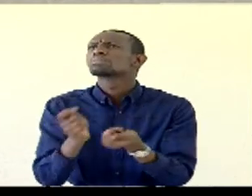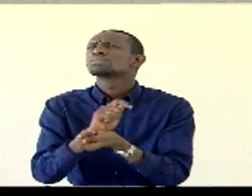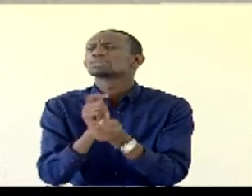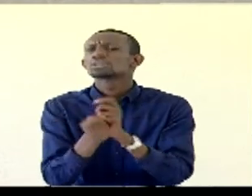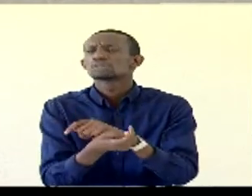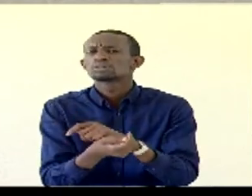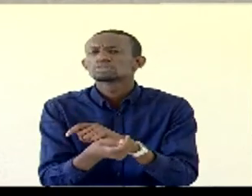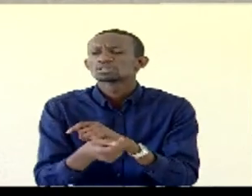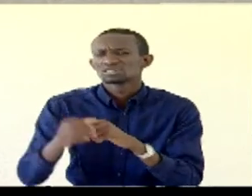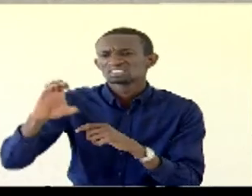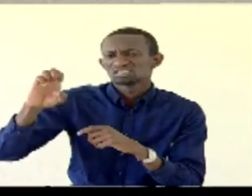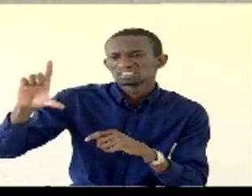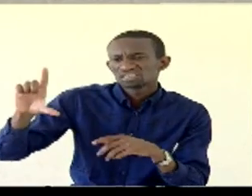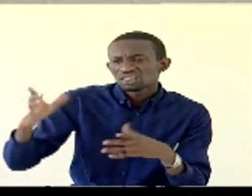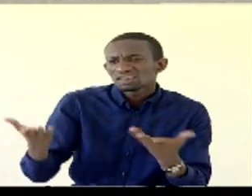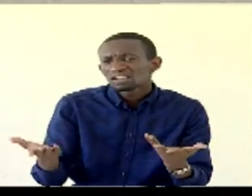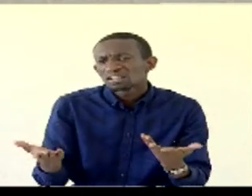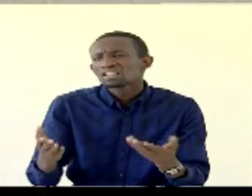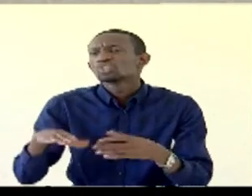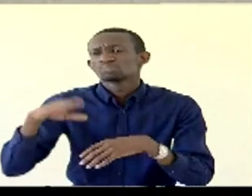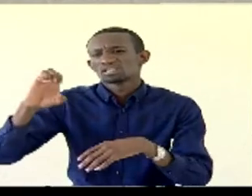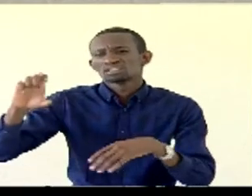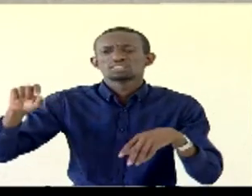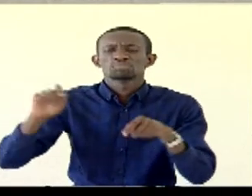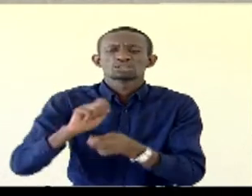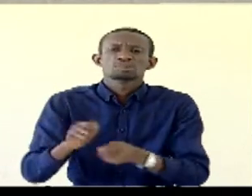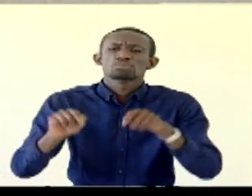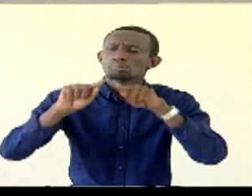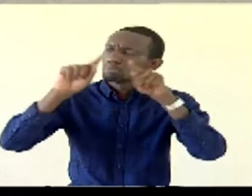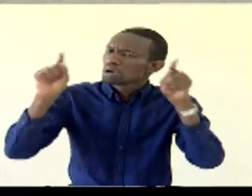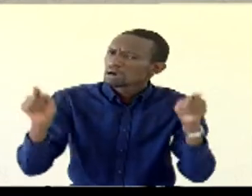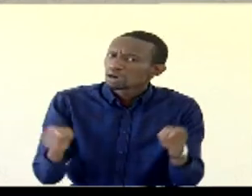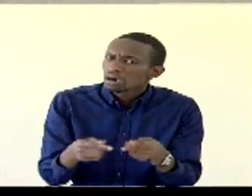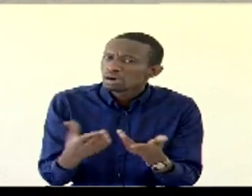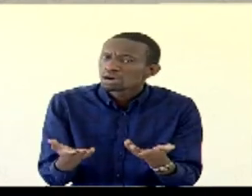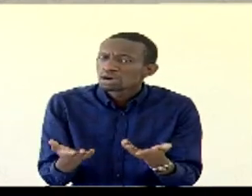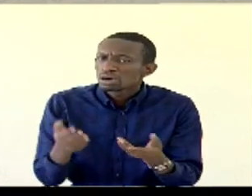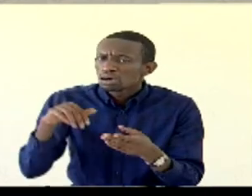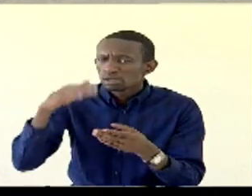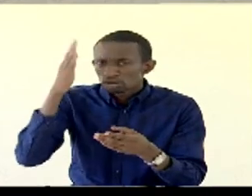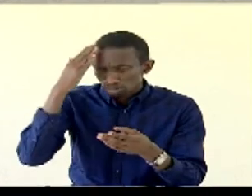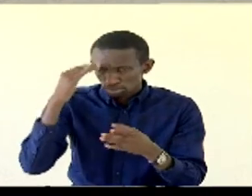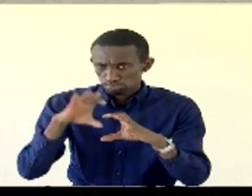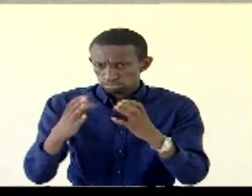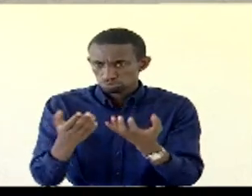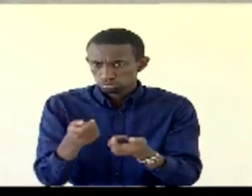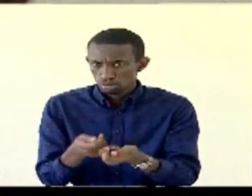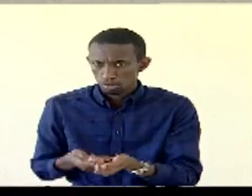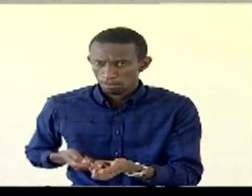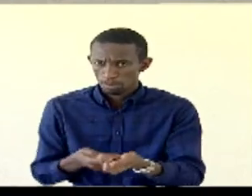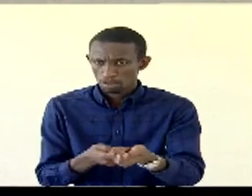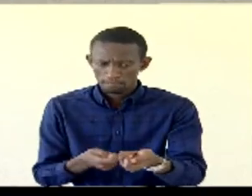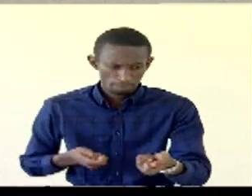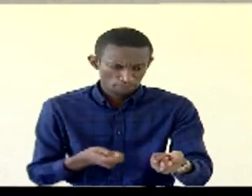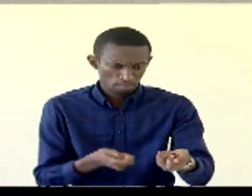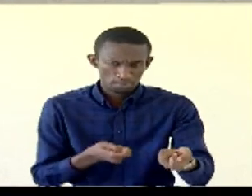in the balloon becomes the cytoplasm. If you tied inside a small beer, murakas, then that would be a